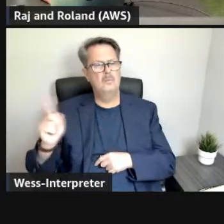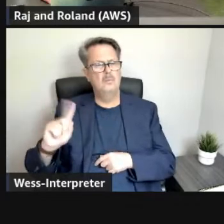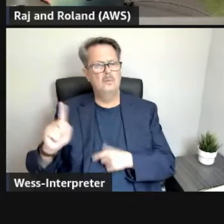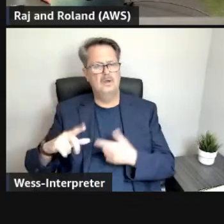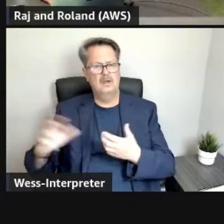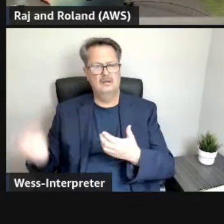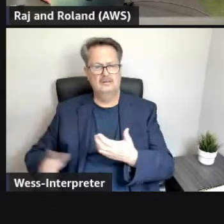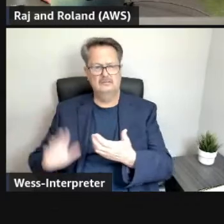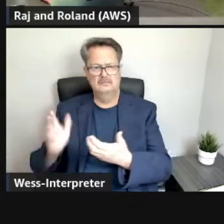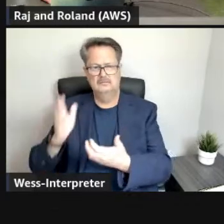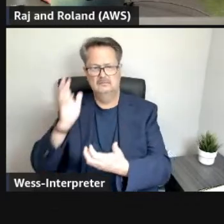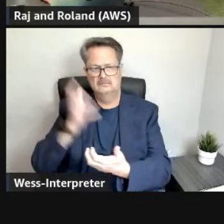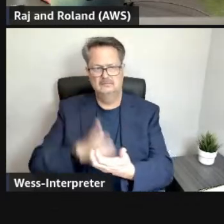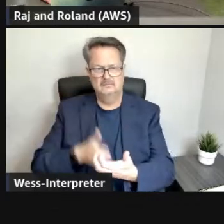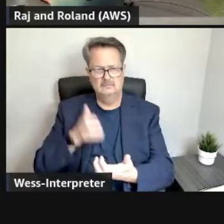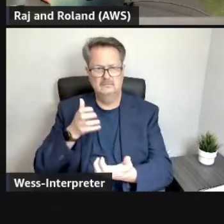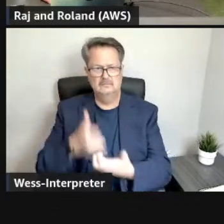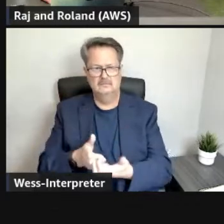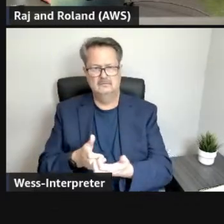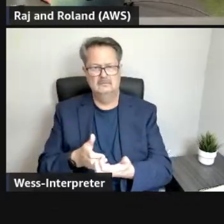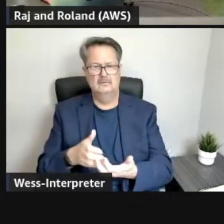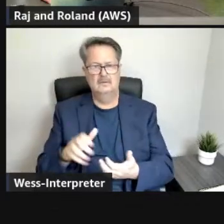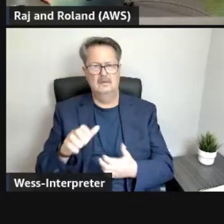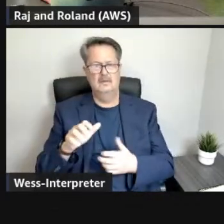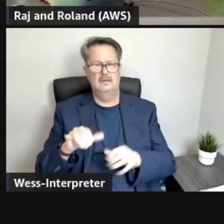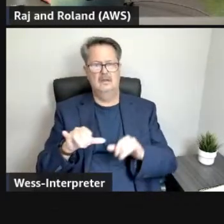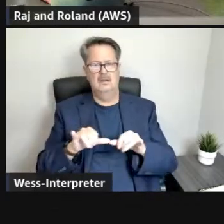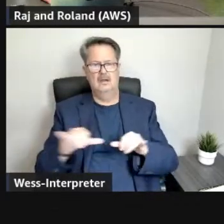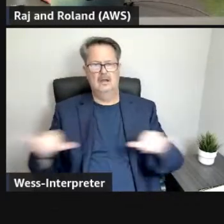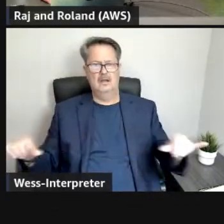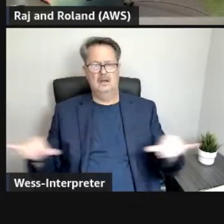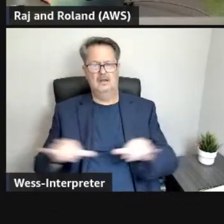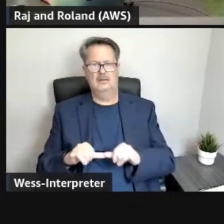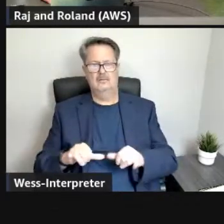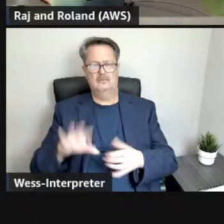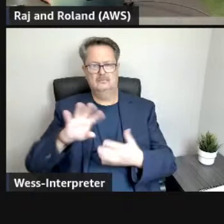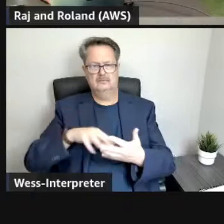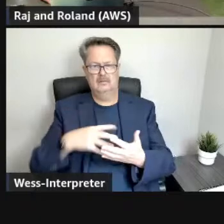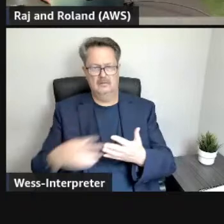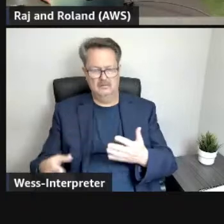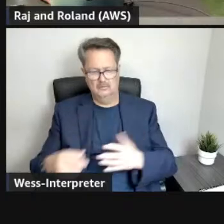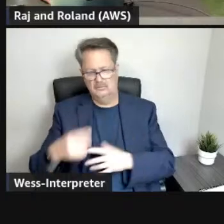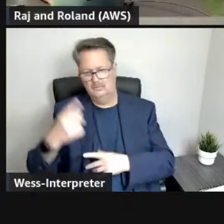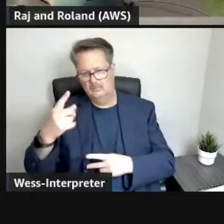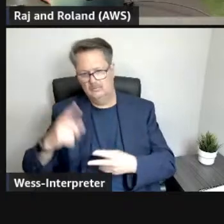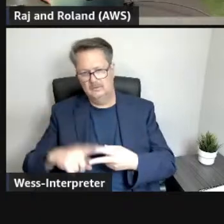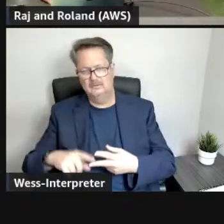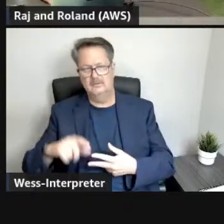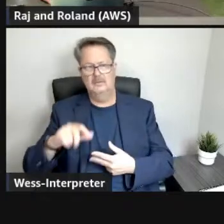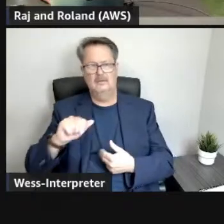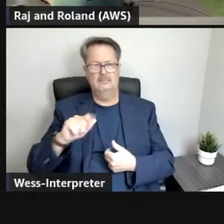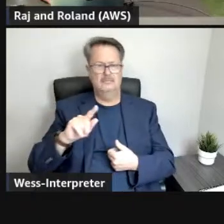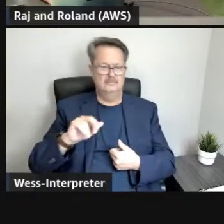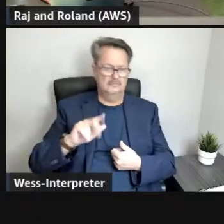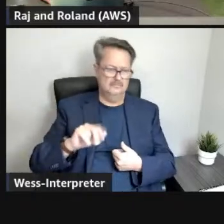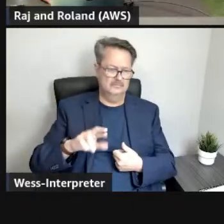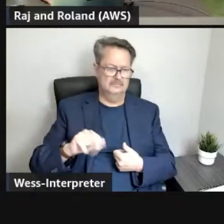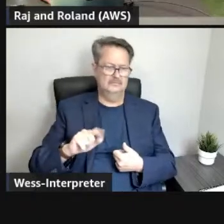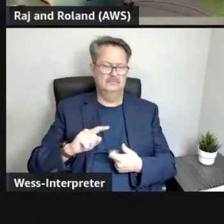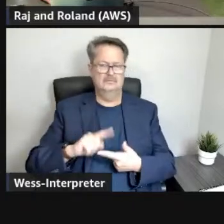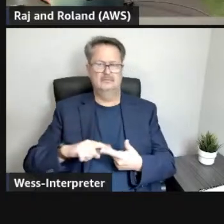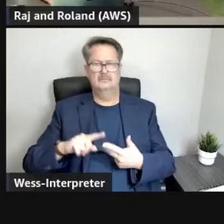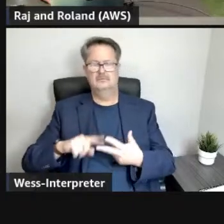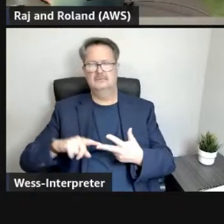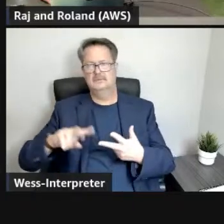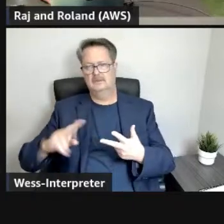Graviton EC2 nodes? You have three options here. One is Cluster Autoscaler, second is Carpenter, third is the serverless way of running containers,